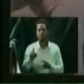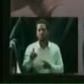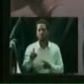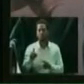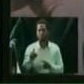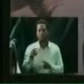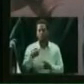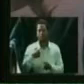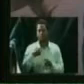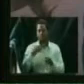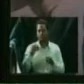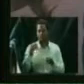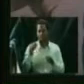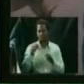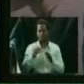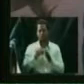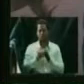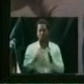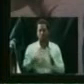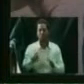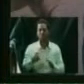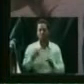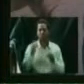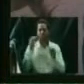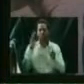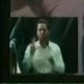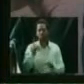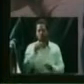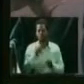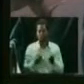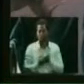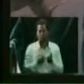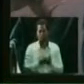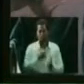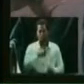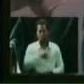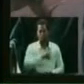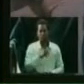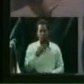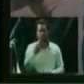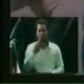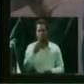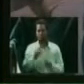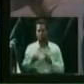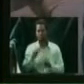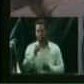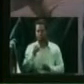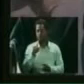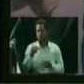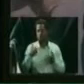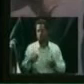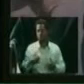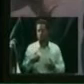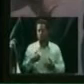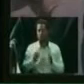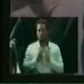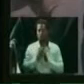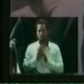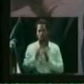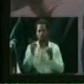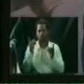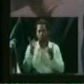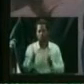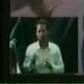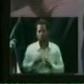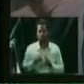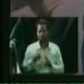My kids need teachers who are valued and supported by their administration far more than they need a director of human capital strategies, a